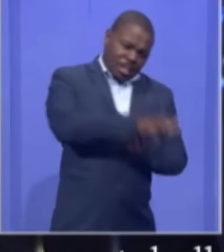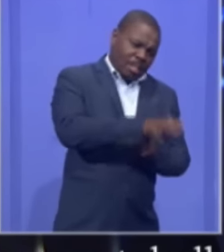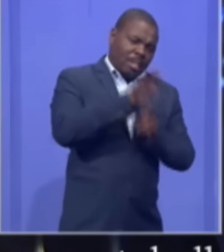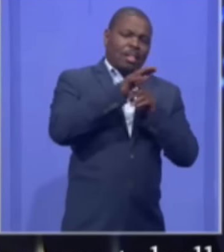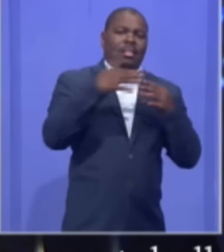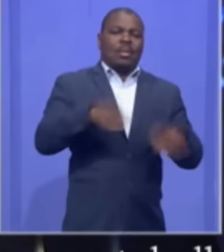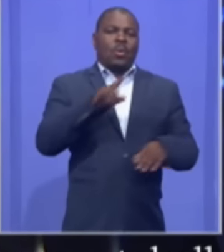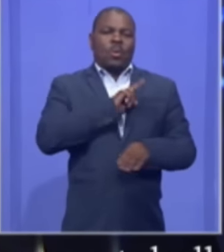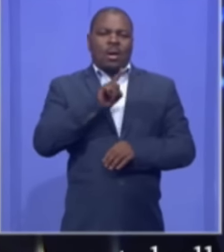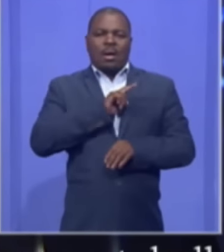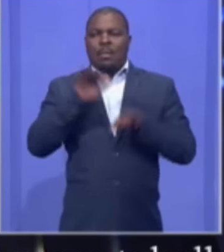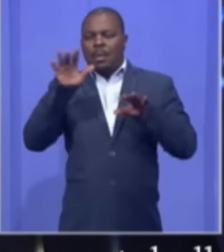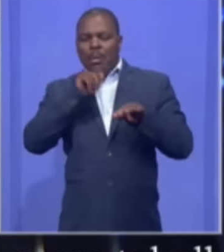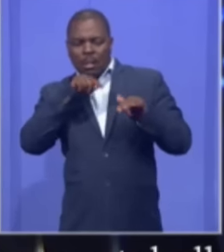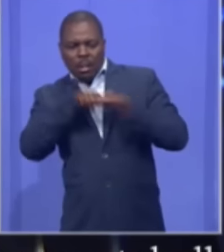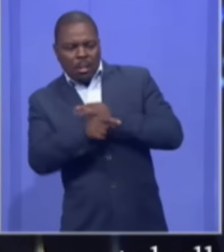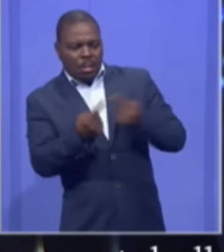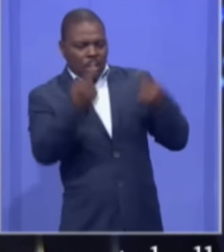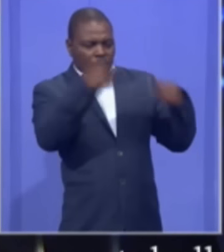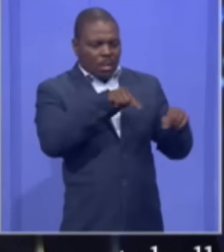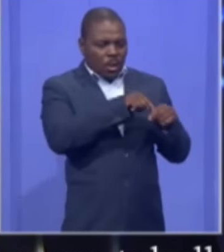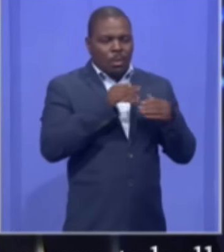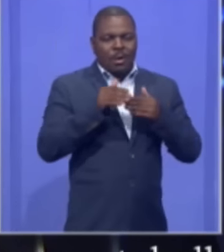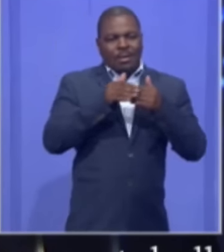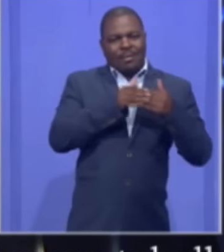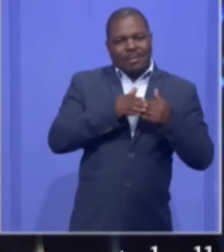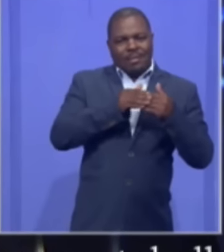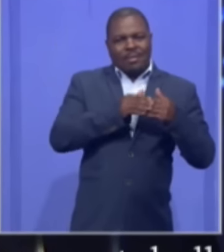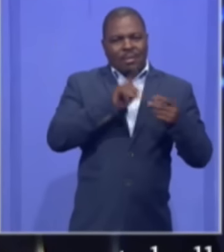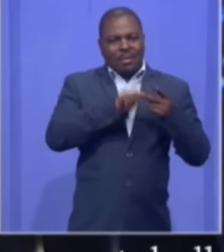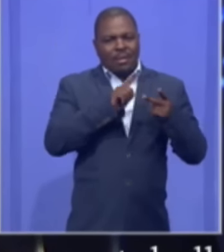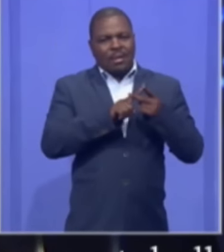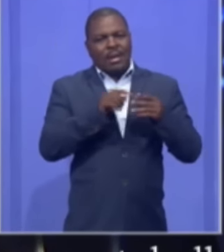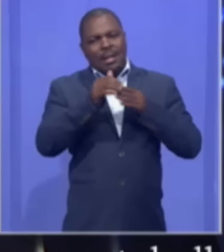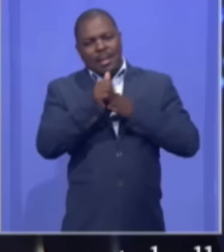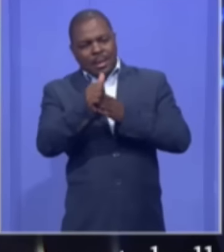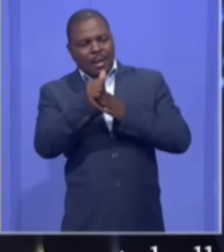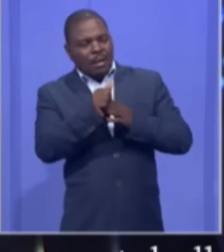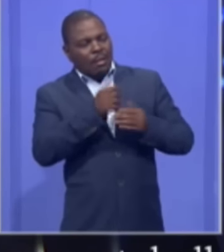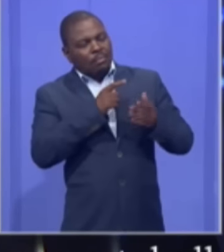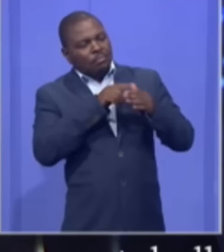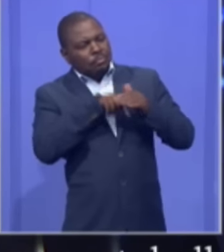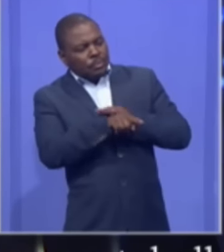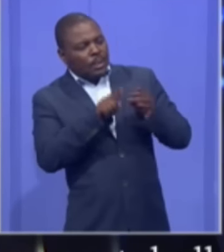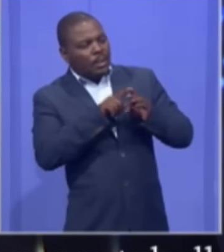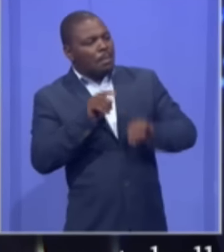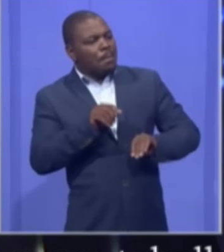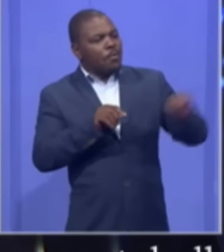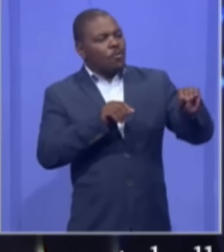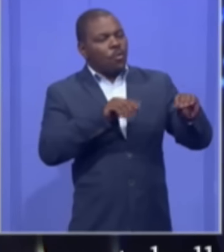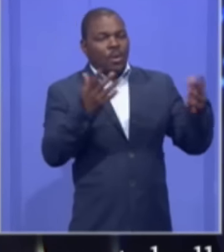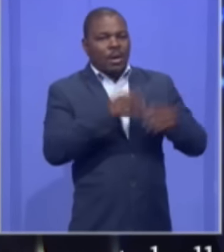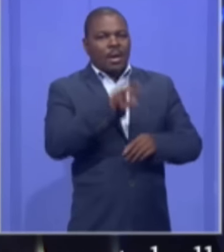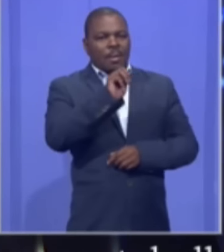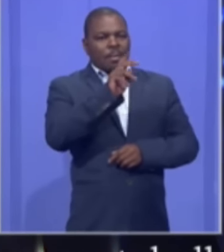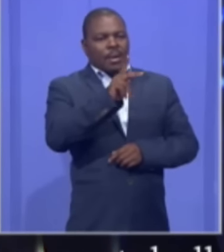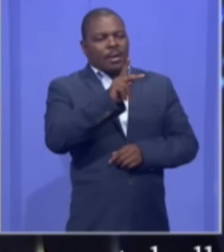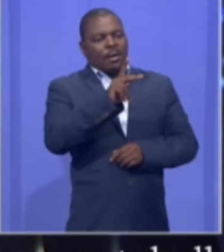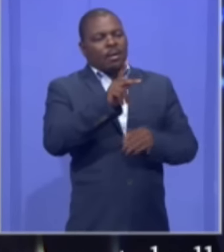eo ba neng ba nehelana ka botshabelo ho baetapele ba neng ba le palehong kapa ba fetela kampong tsa